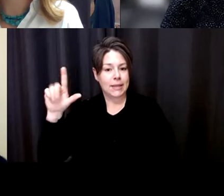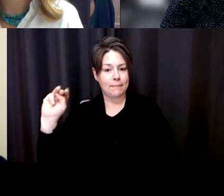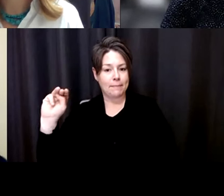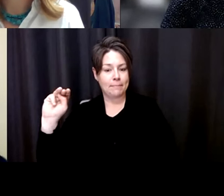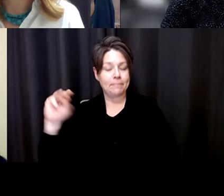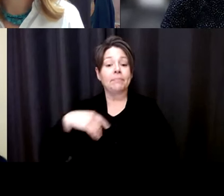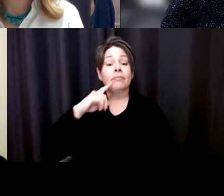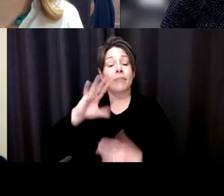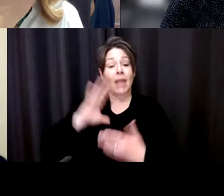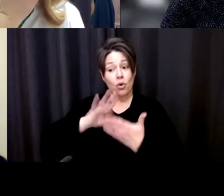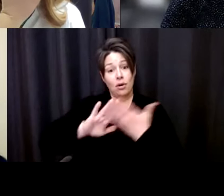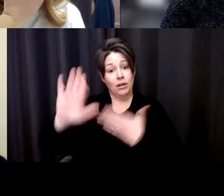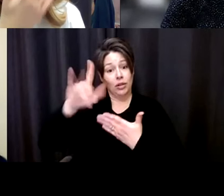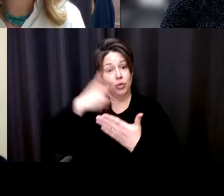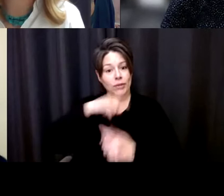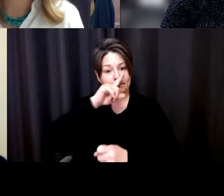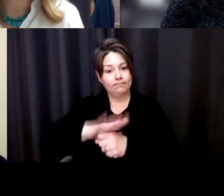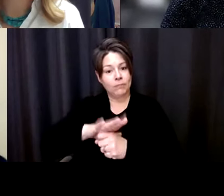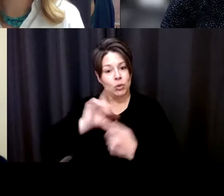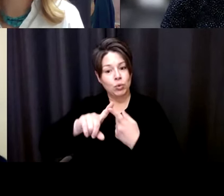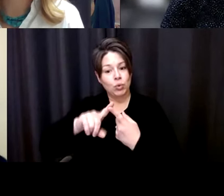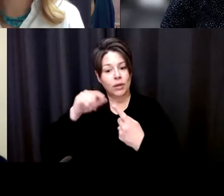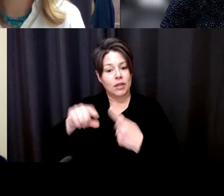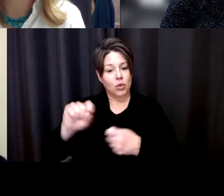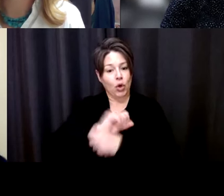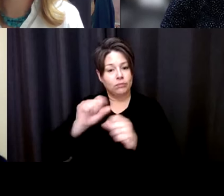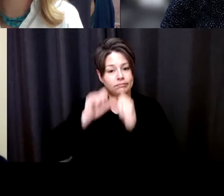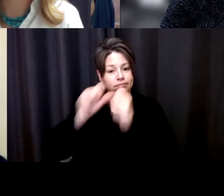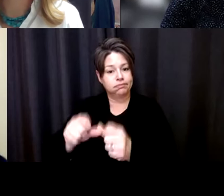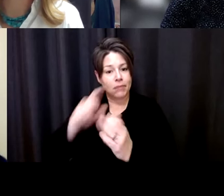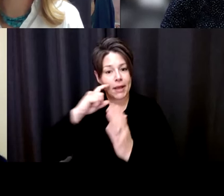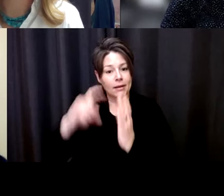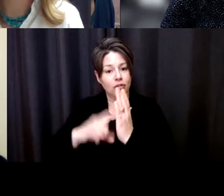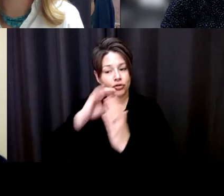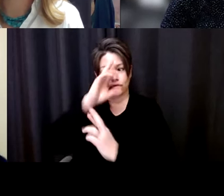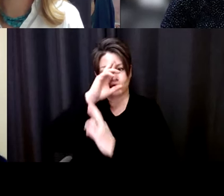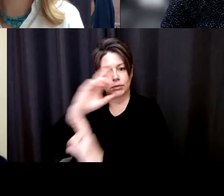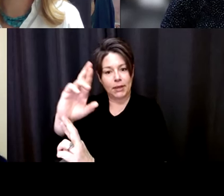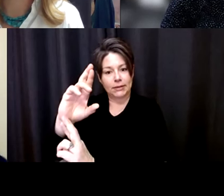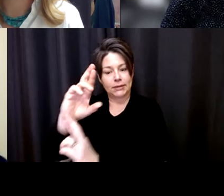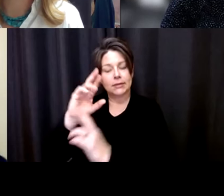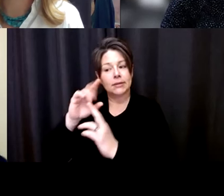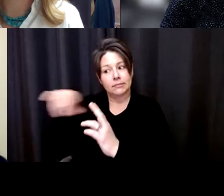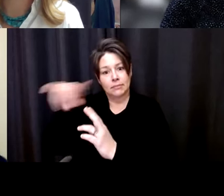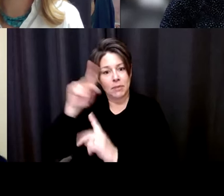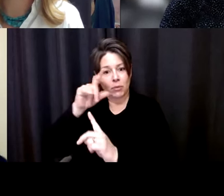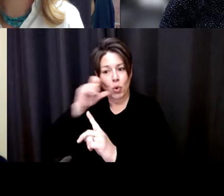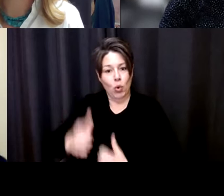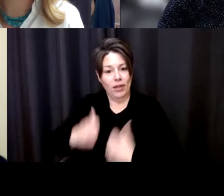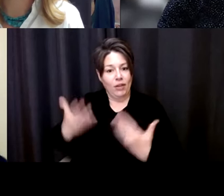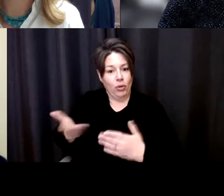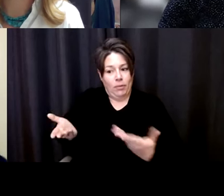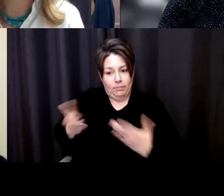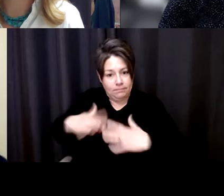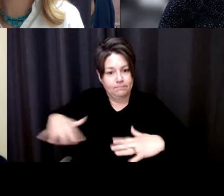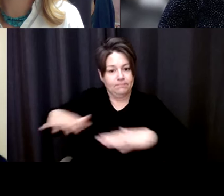community, we commit ourselves to the ongoing work of acknowledging and respecting those who came before us on these